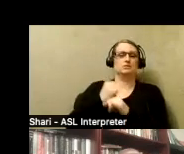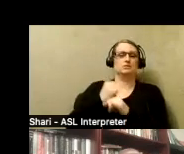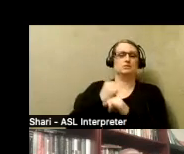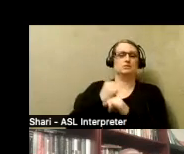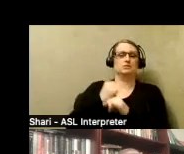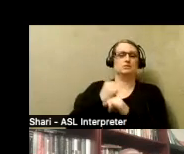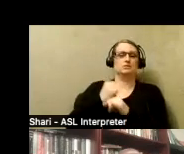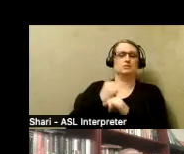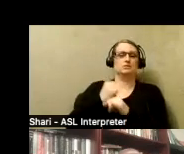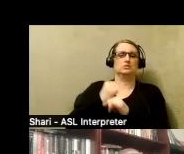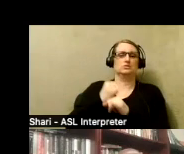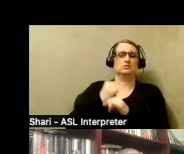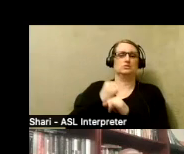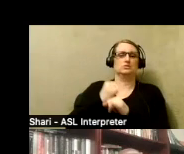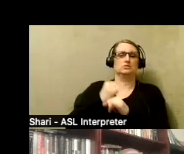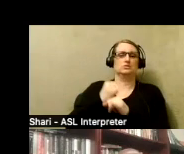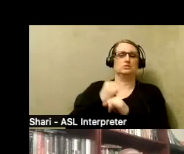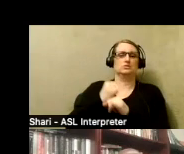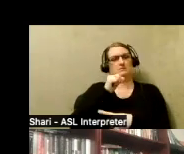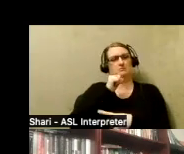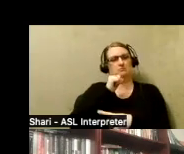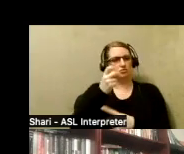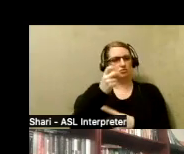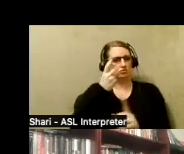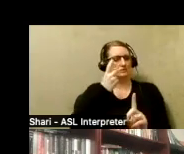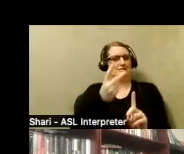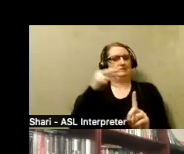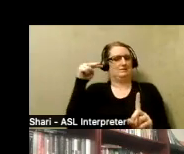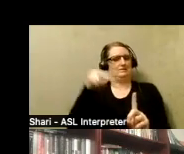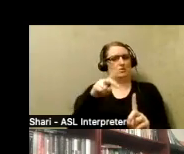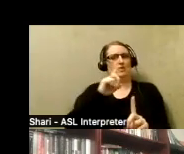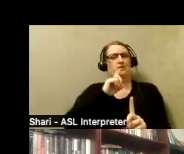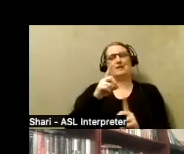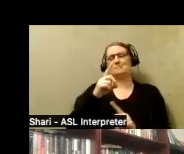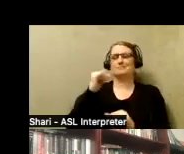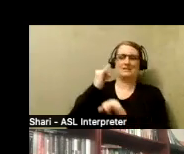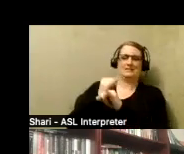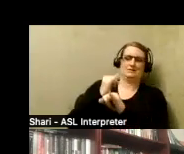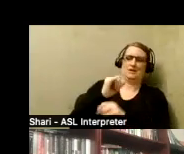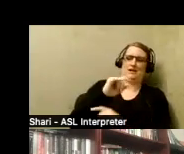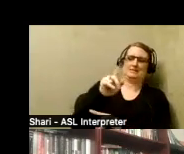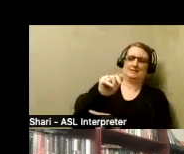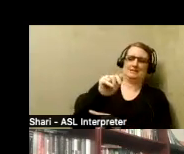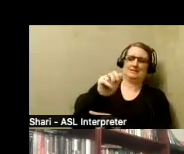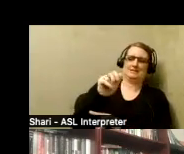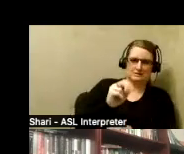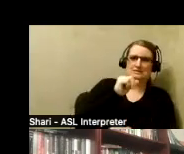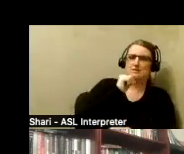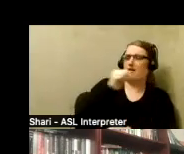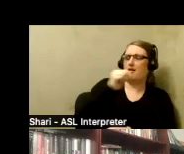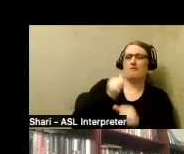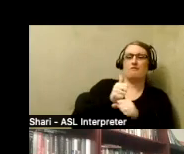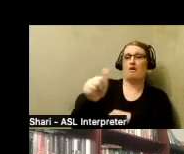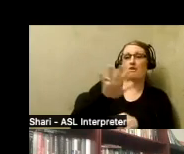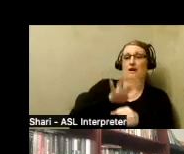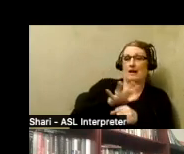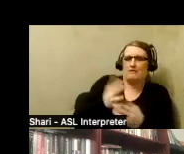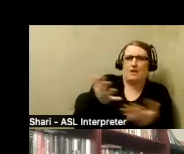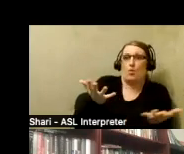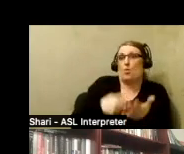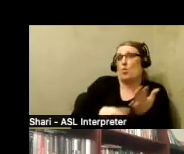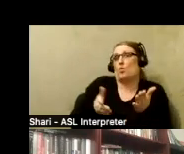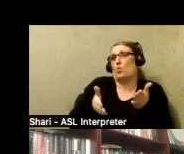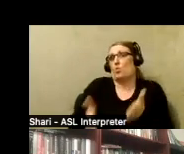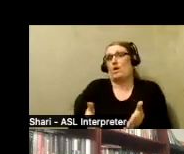U.S. often run aground a view of institutionalization has gone too far, not enough, or institutionalization,